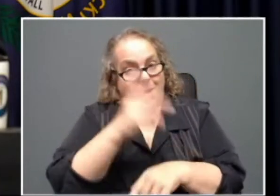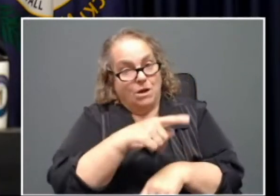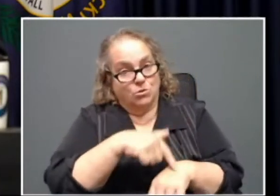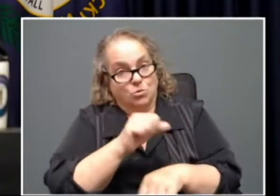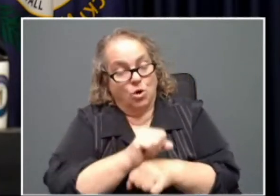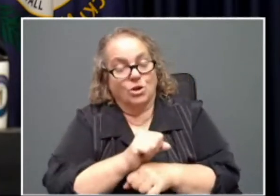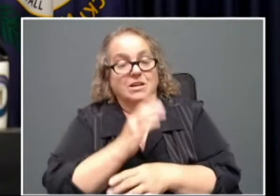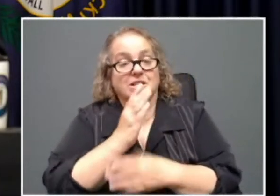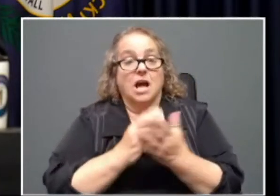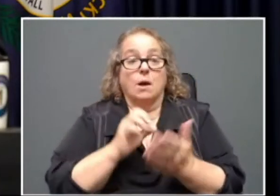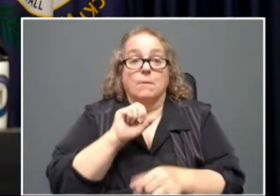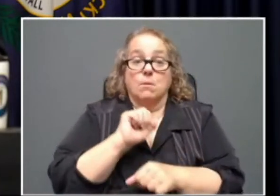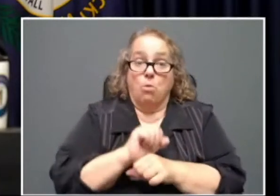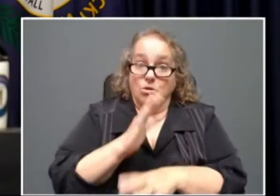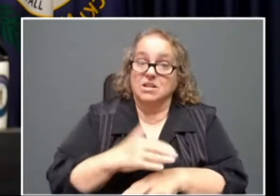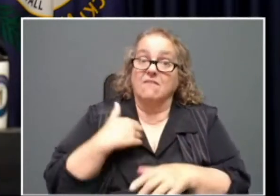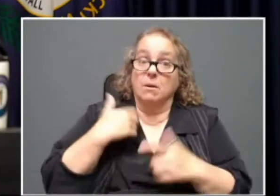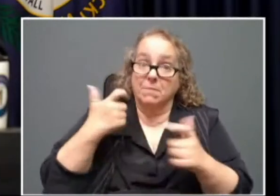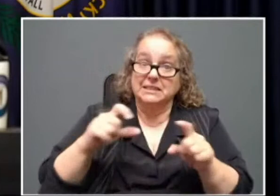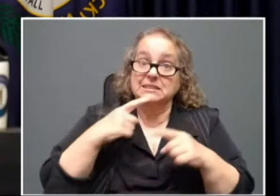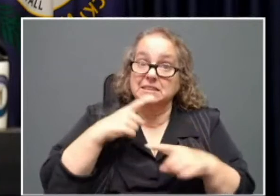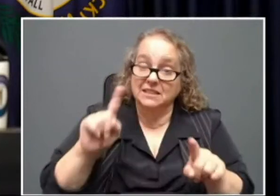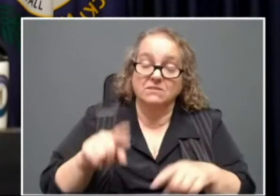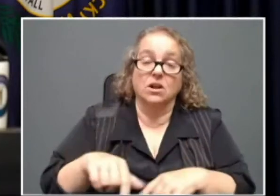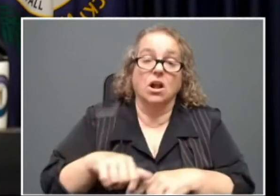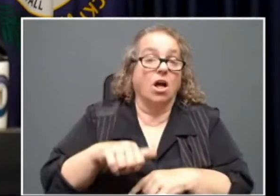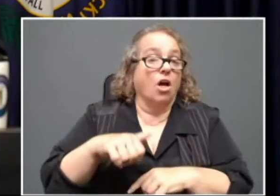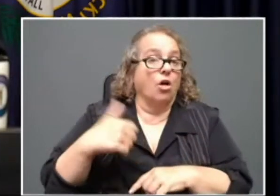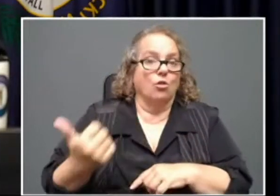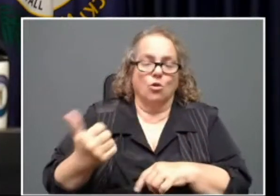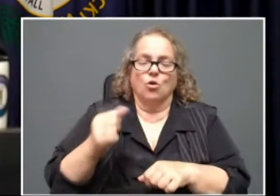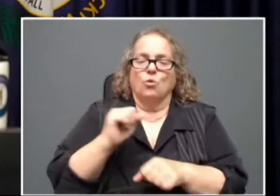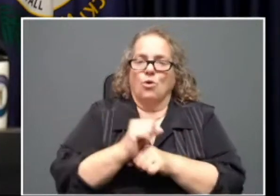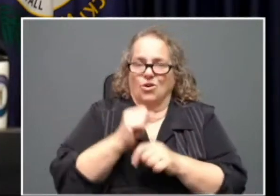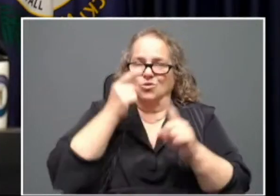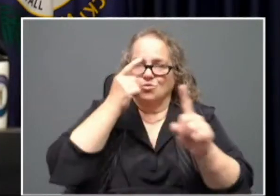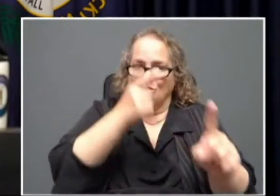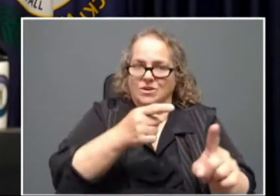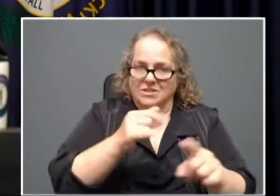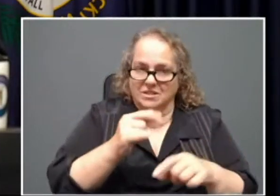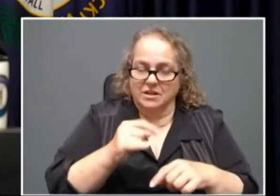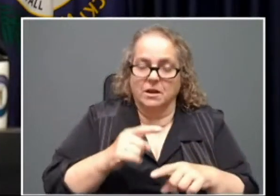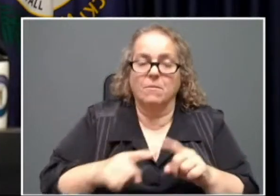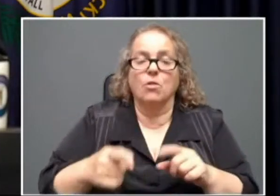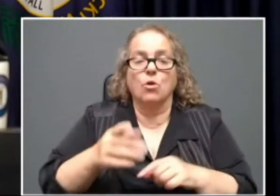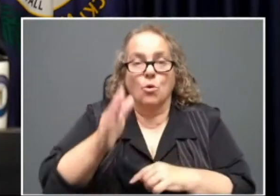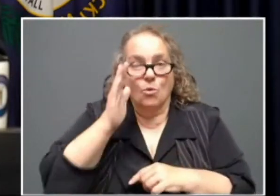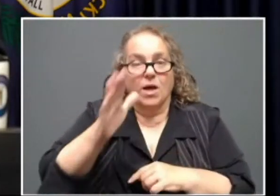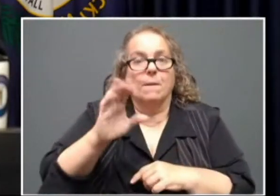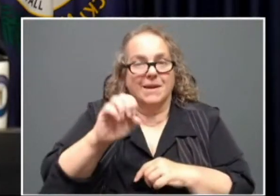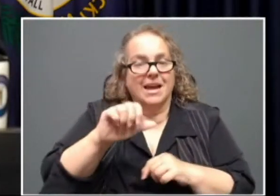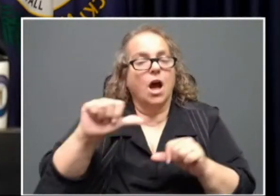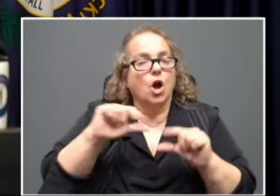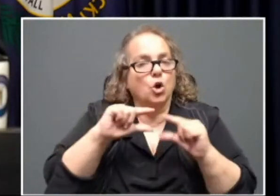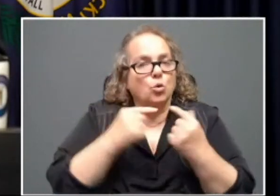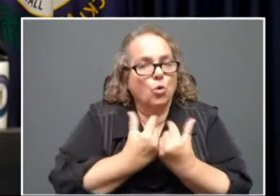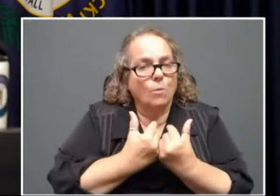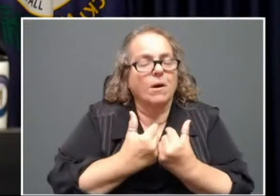real success at it, others working towards it, but there is going to be a group, I believe, that's coming back